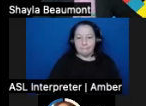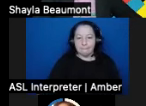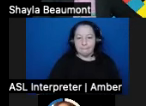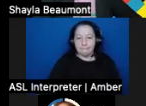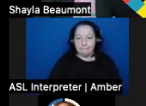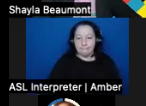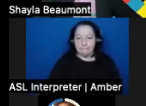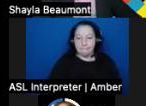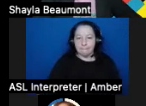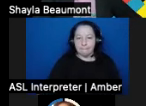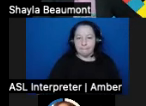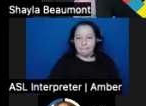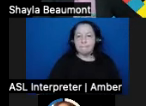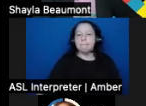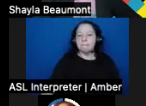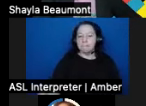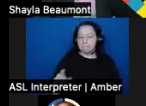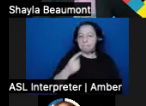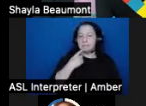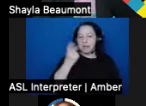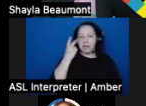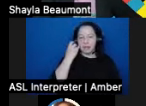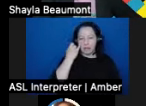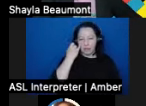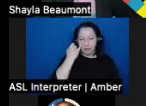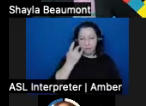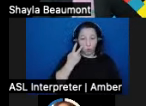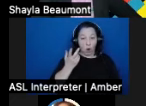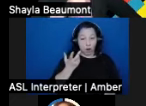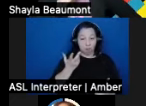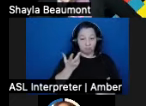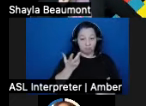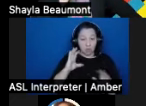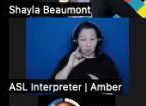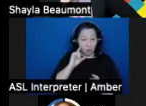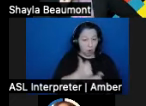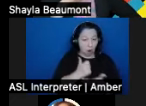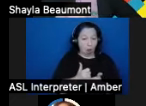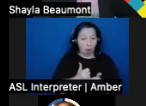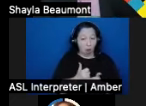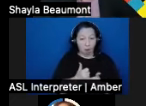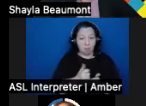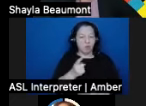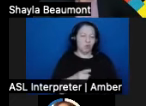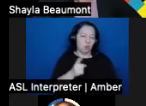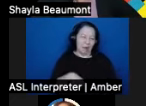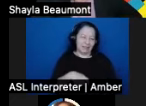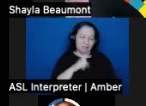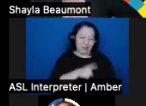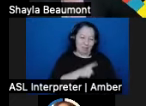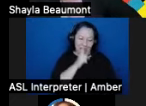Taught that if you are seeking help, then you are faking and it's not real. And so isn't that